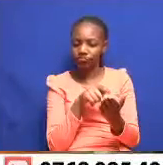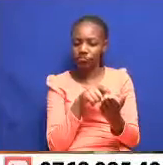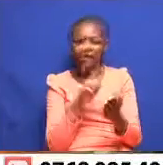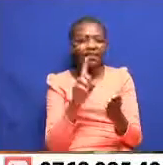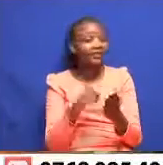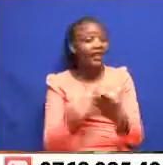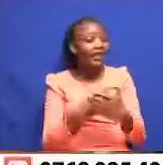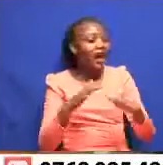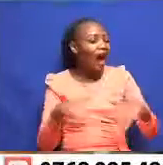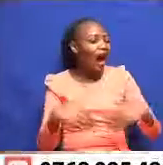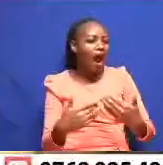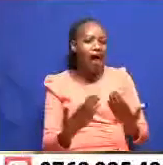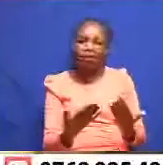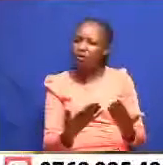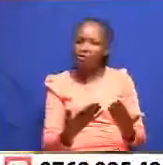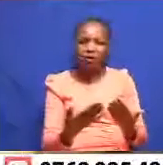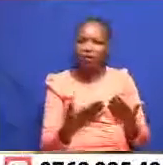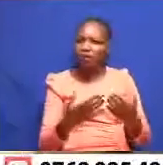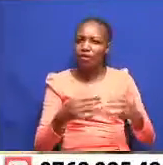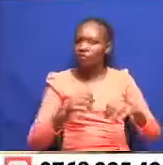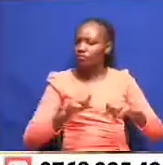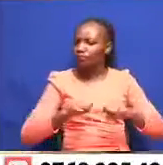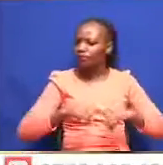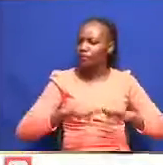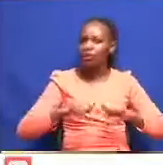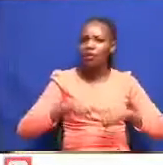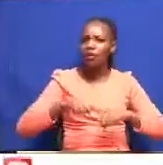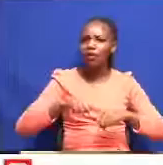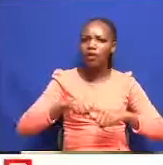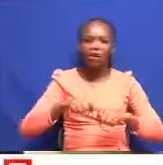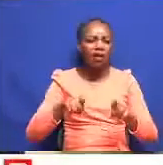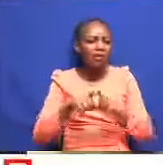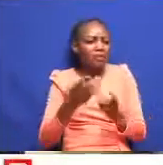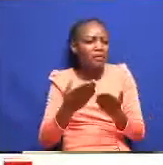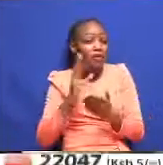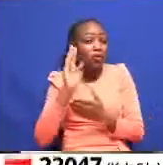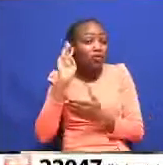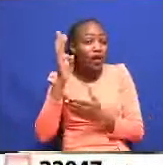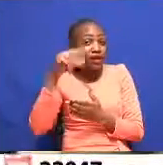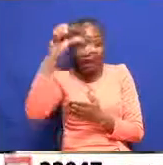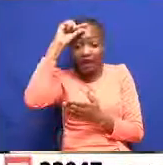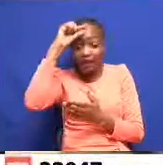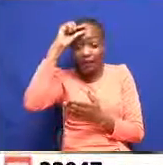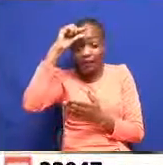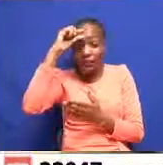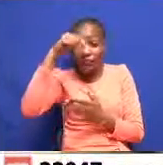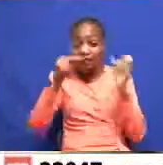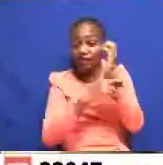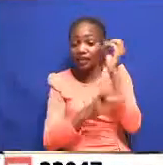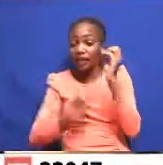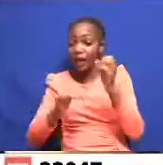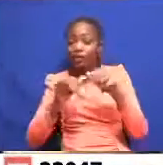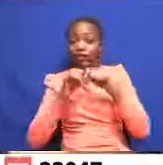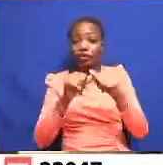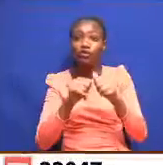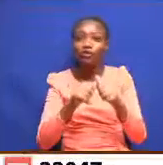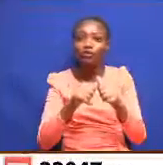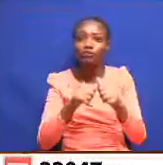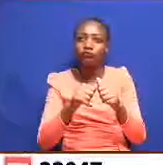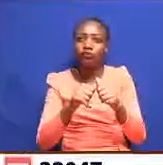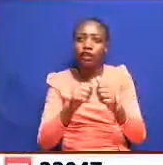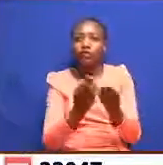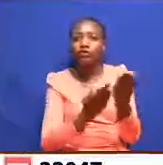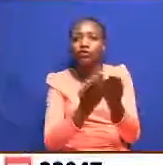how can or how will the government of Kirinyaga County continue to exist